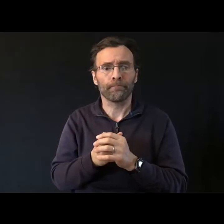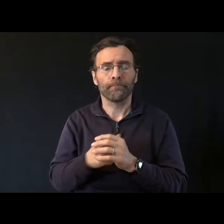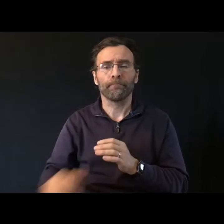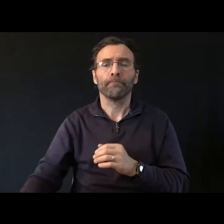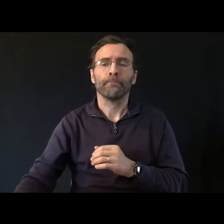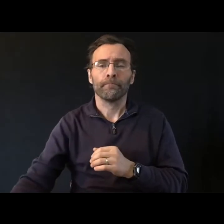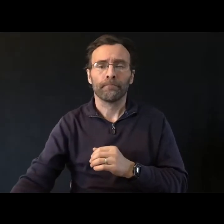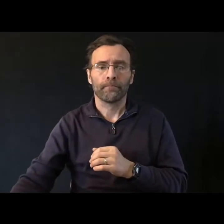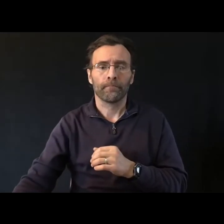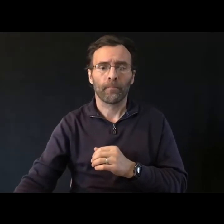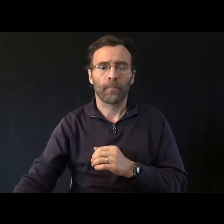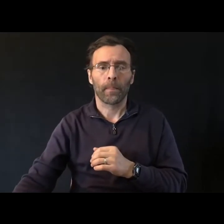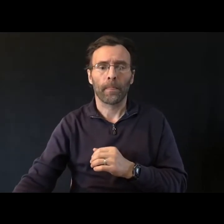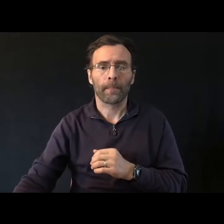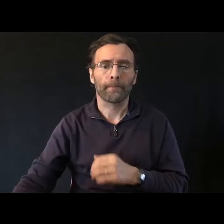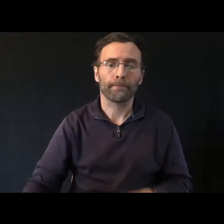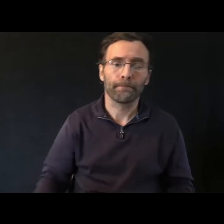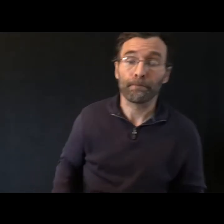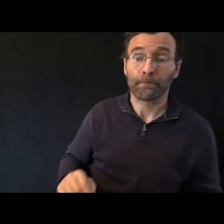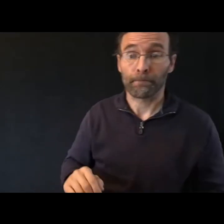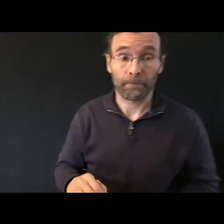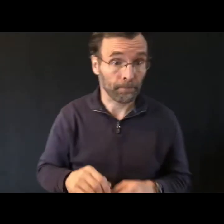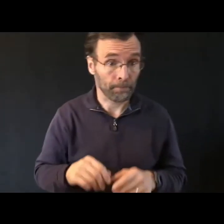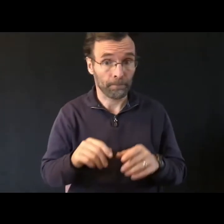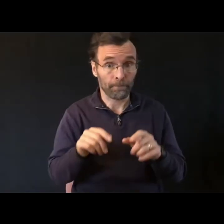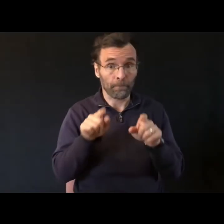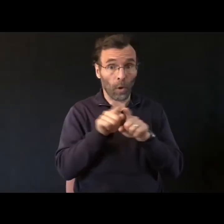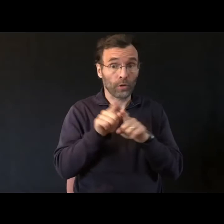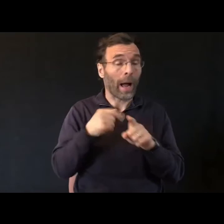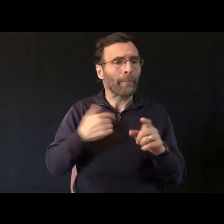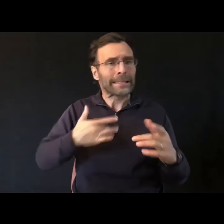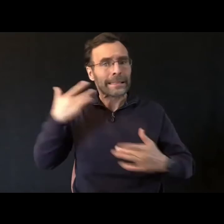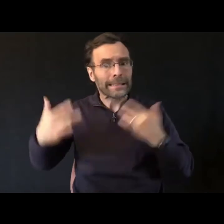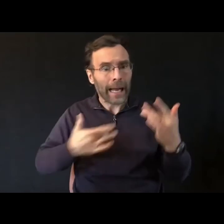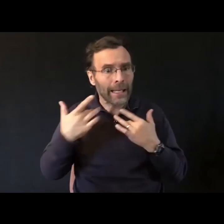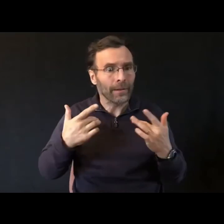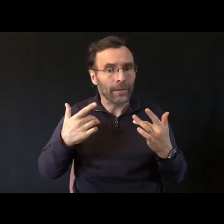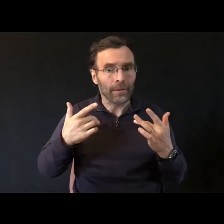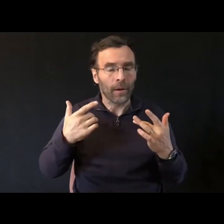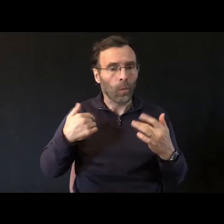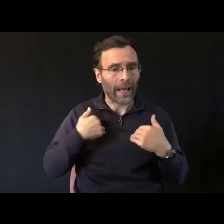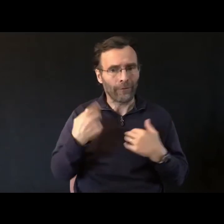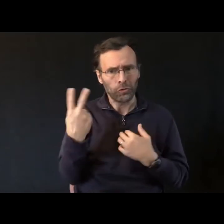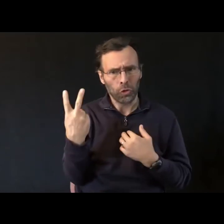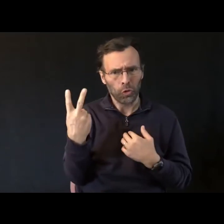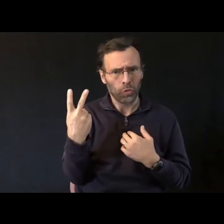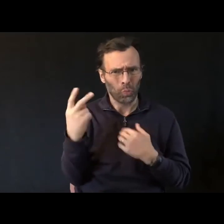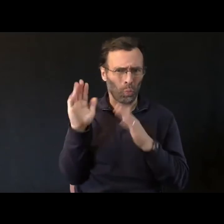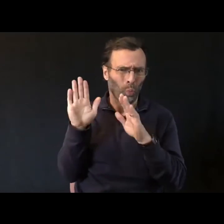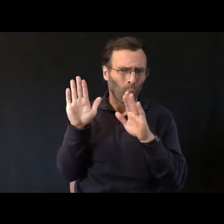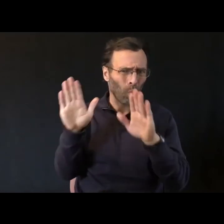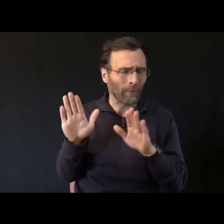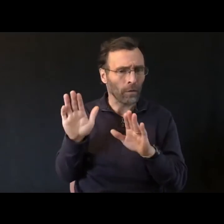So I also am very excited that we have two amazing people today